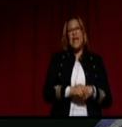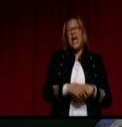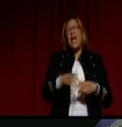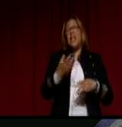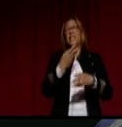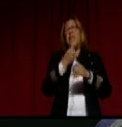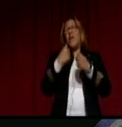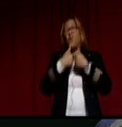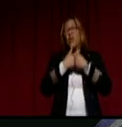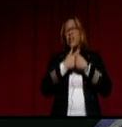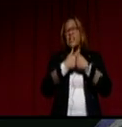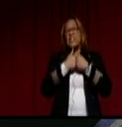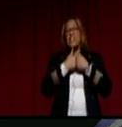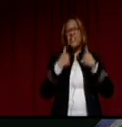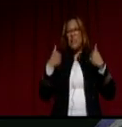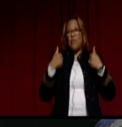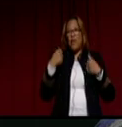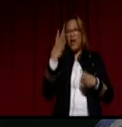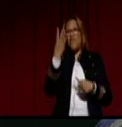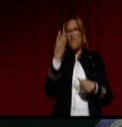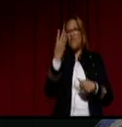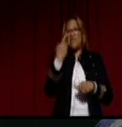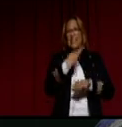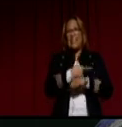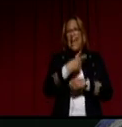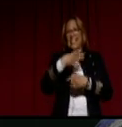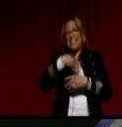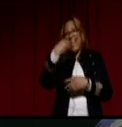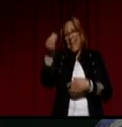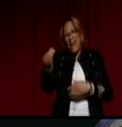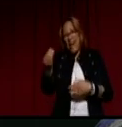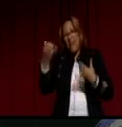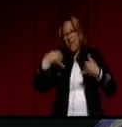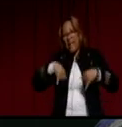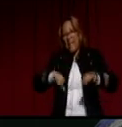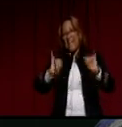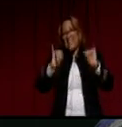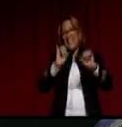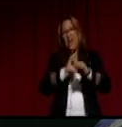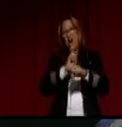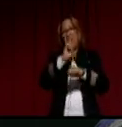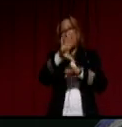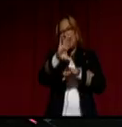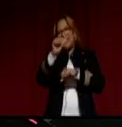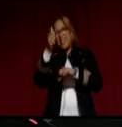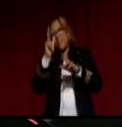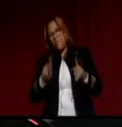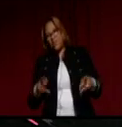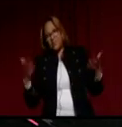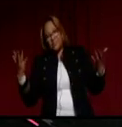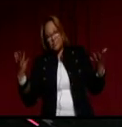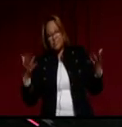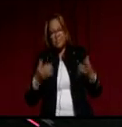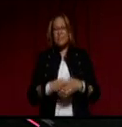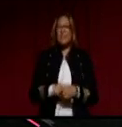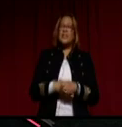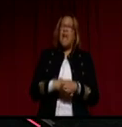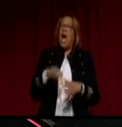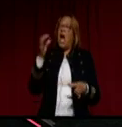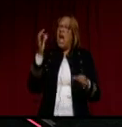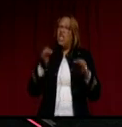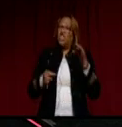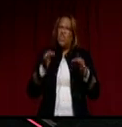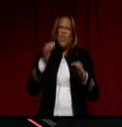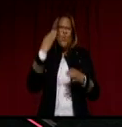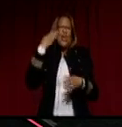days, yes, and then after their 14 days they come out, mm-hmm, can they still infect somebody else? Okay, that the jury's out on